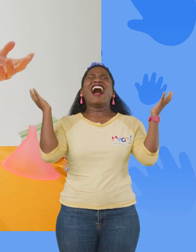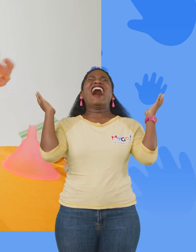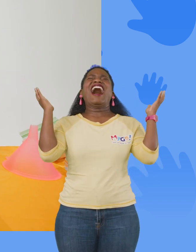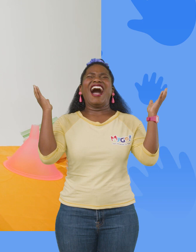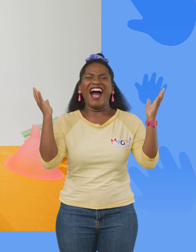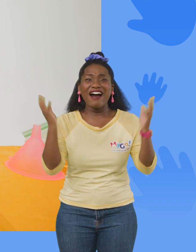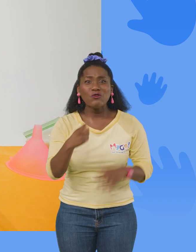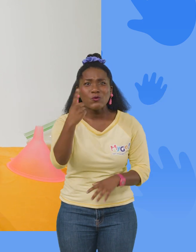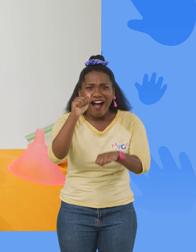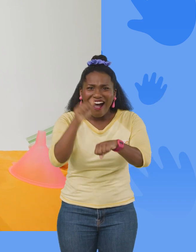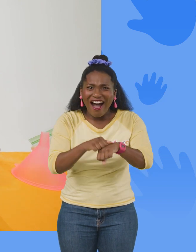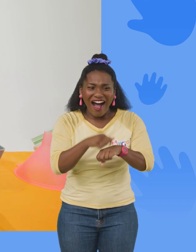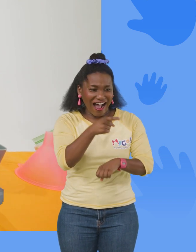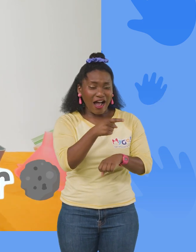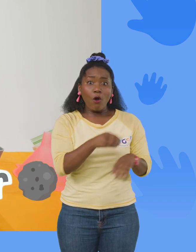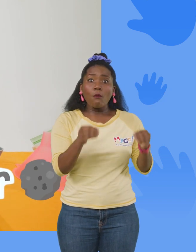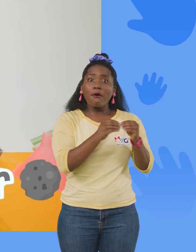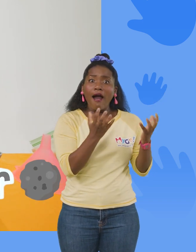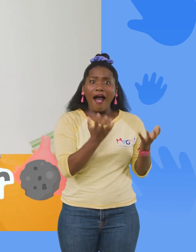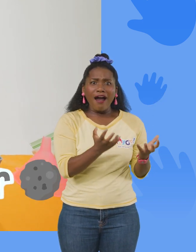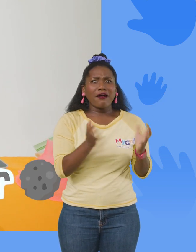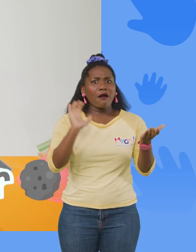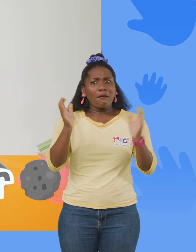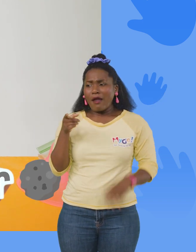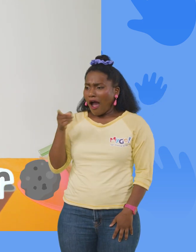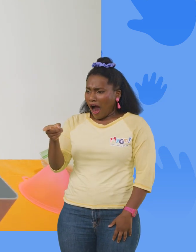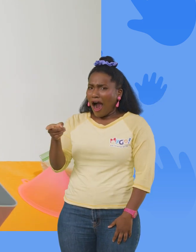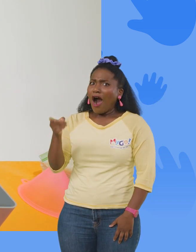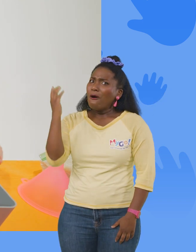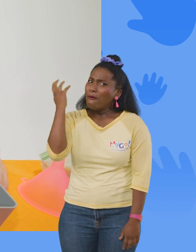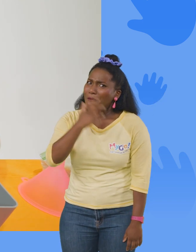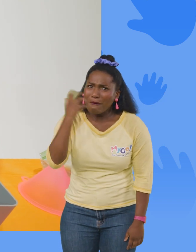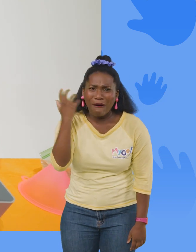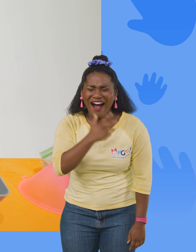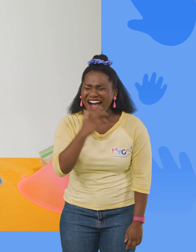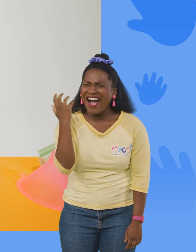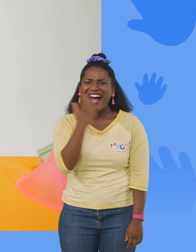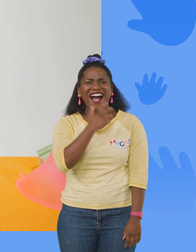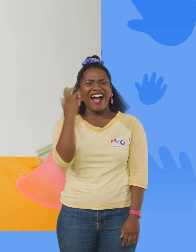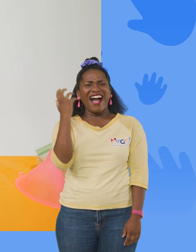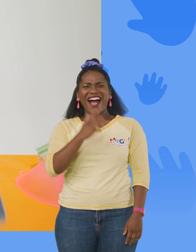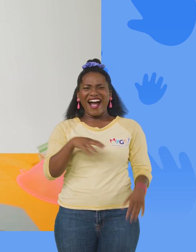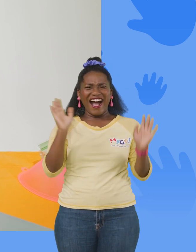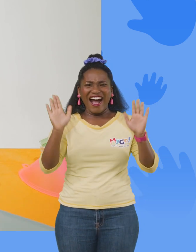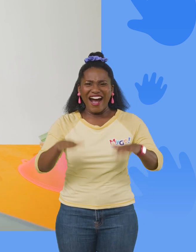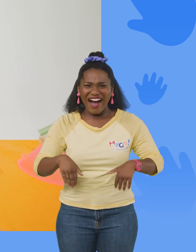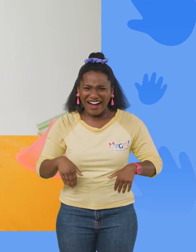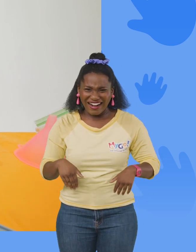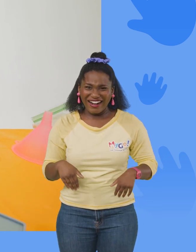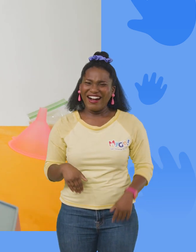Oh, that one rock is heavier than all of these feathers. Whoa! Whoa!